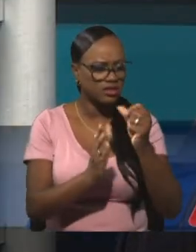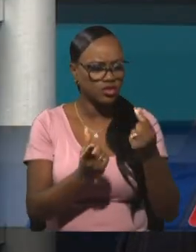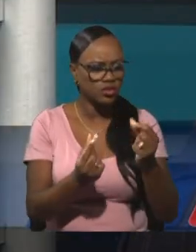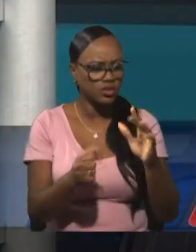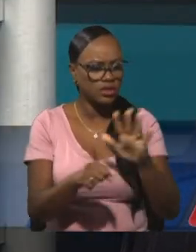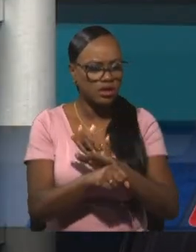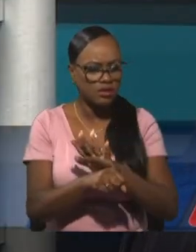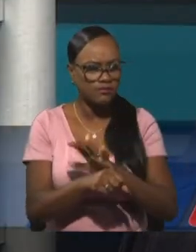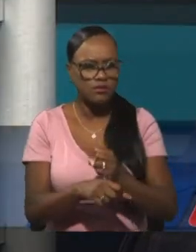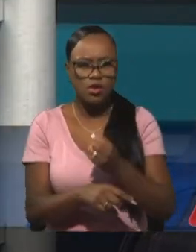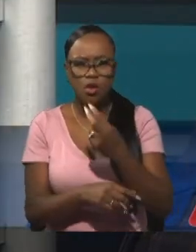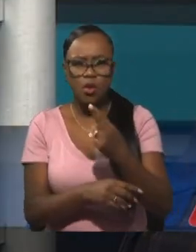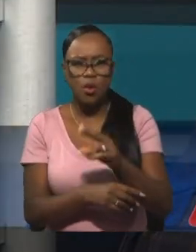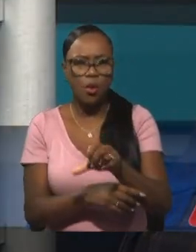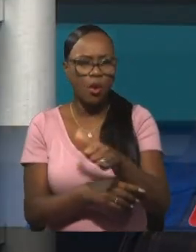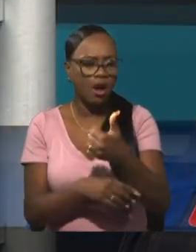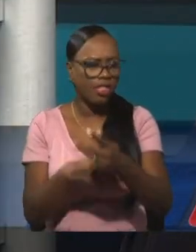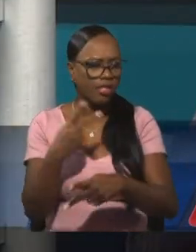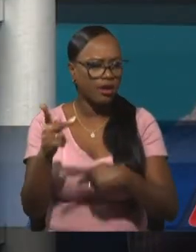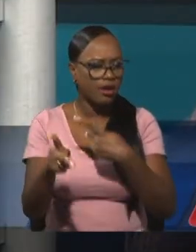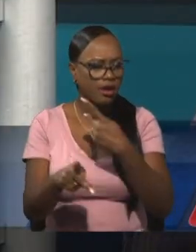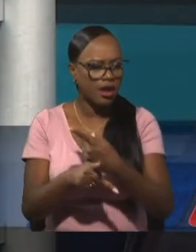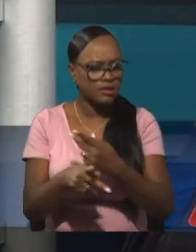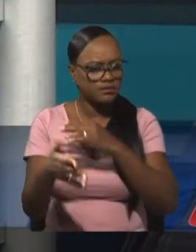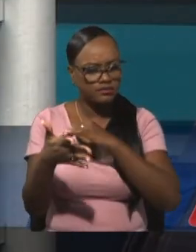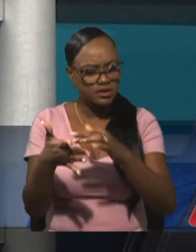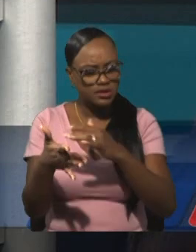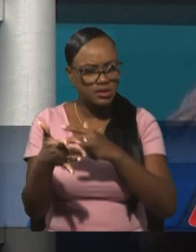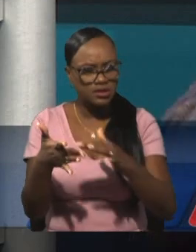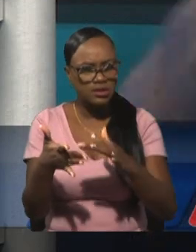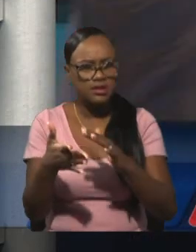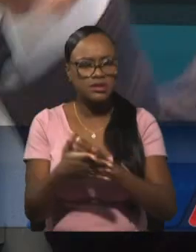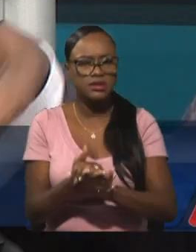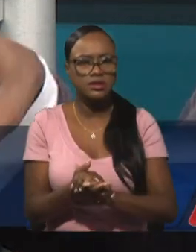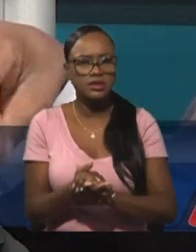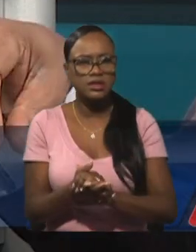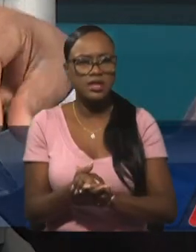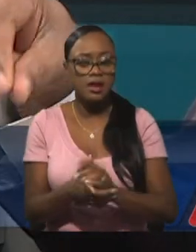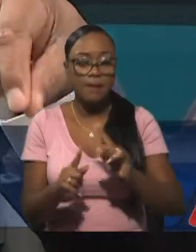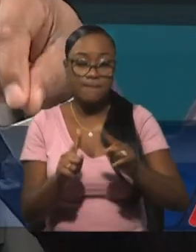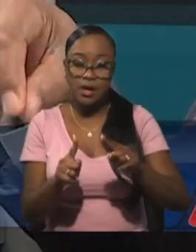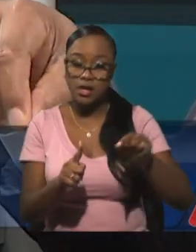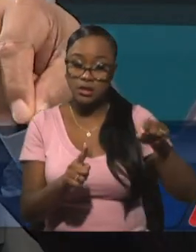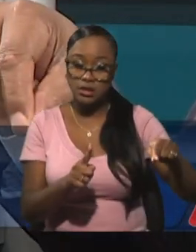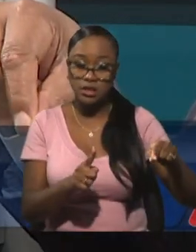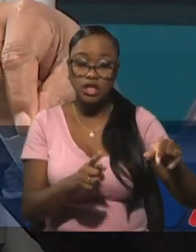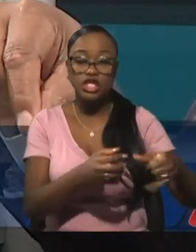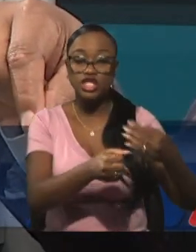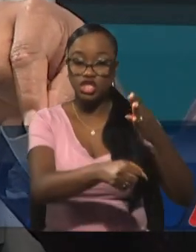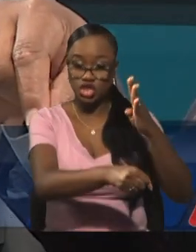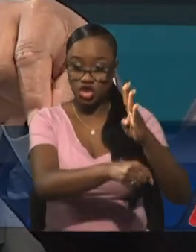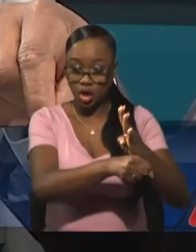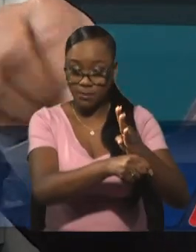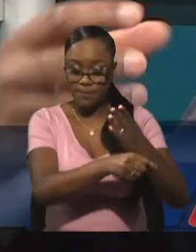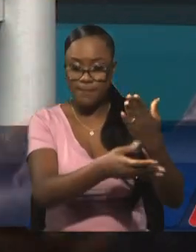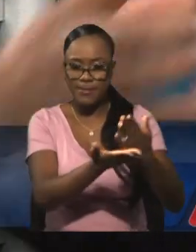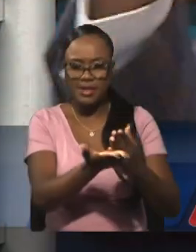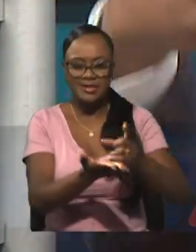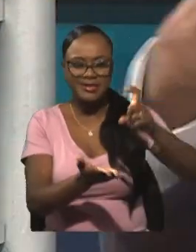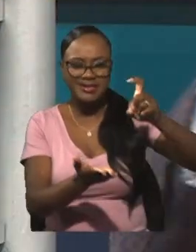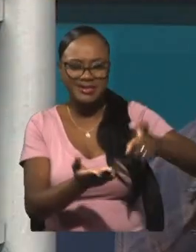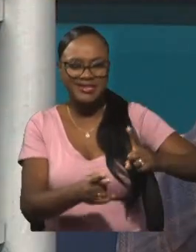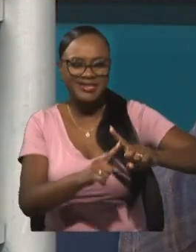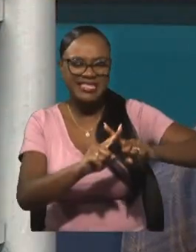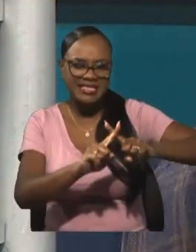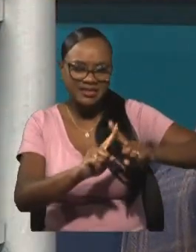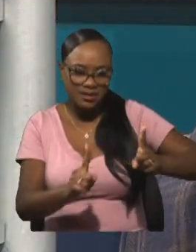opinion, or other kinds of qualifications. Mm-hmm. But on the other side of that, the demand side, that is